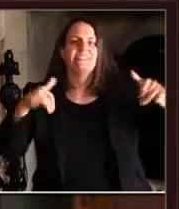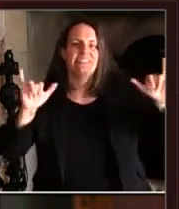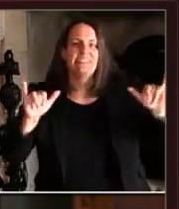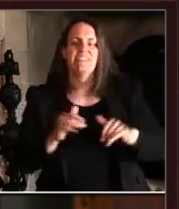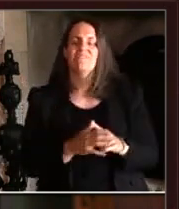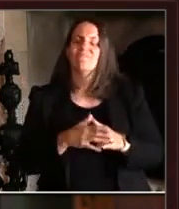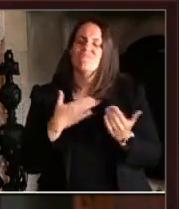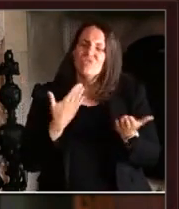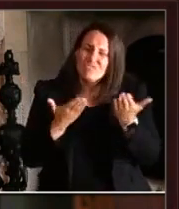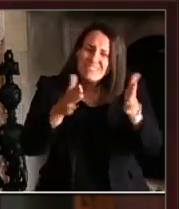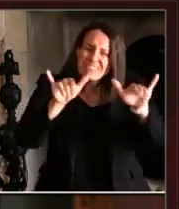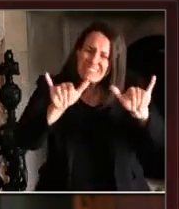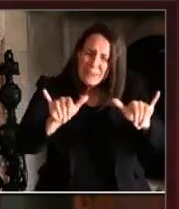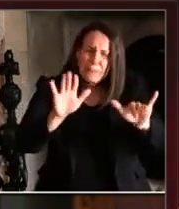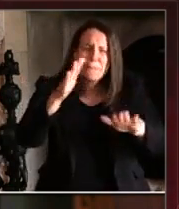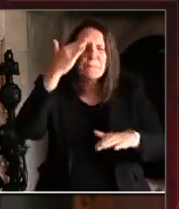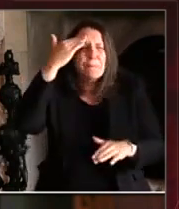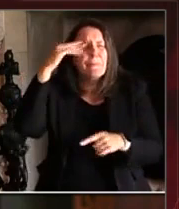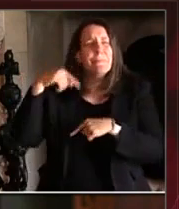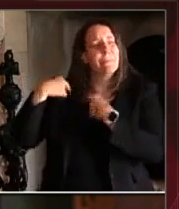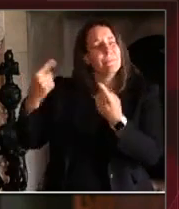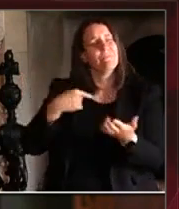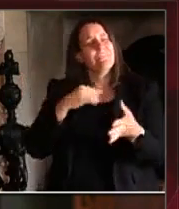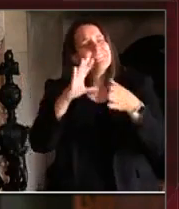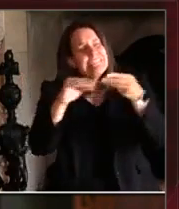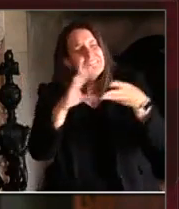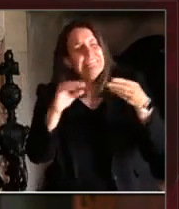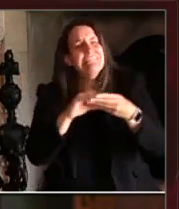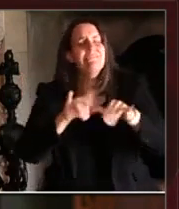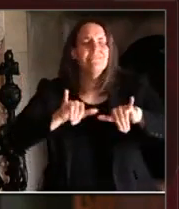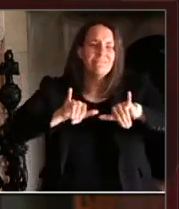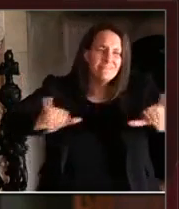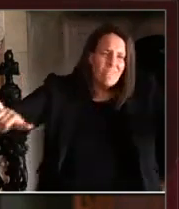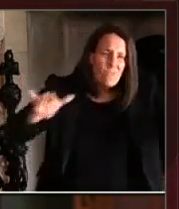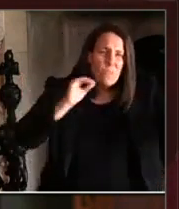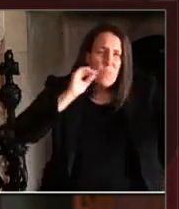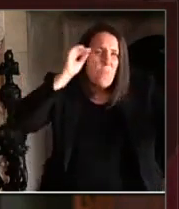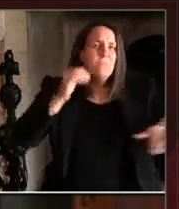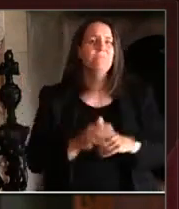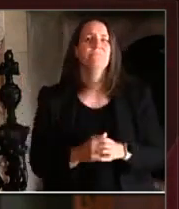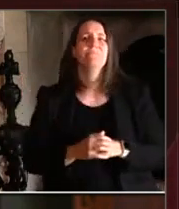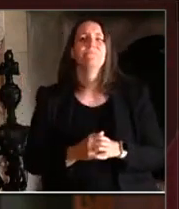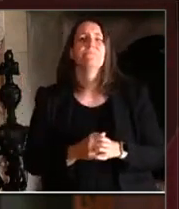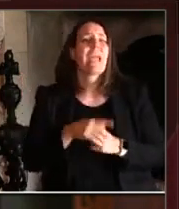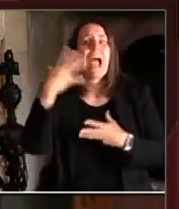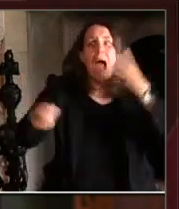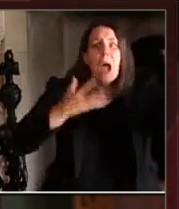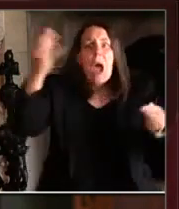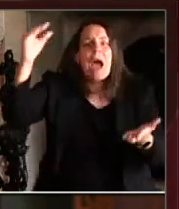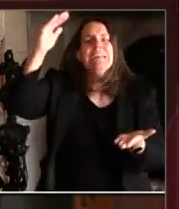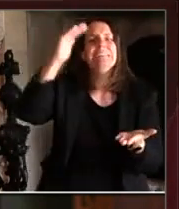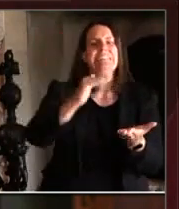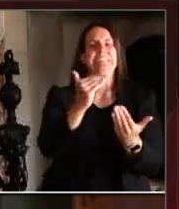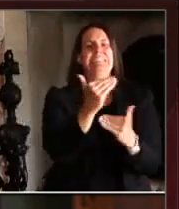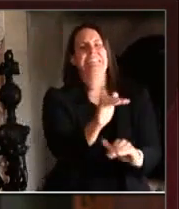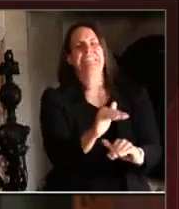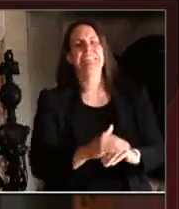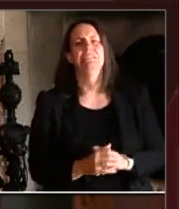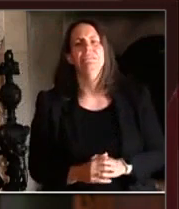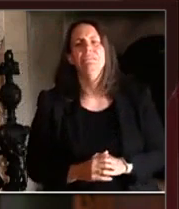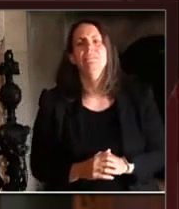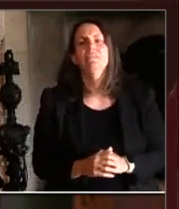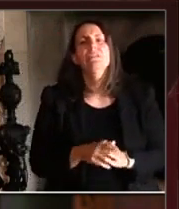about throughout this response. Stay home, limit your non-essential trips, practice physical distancing, wear